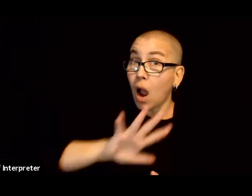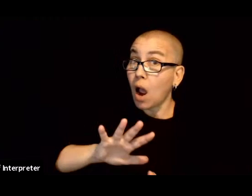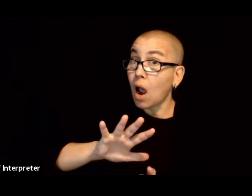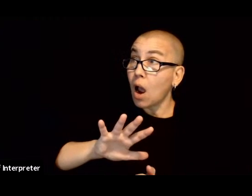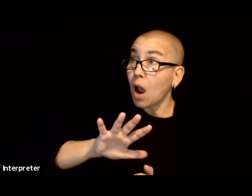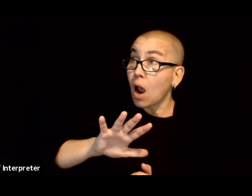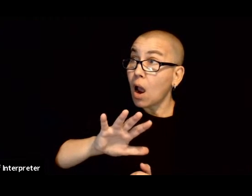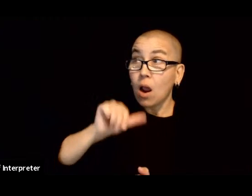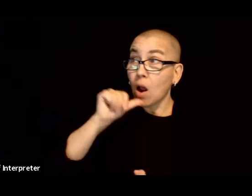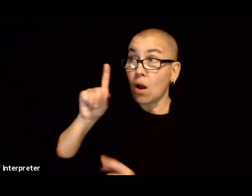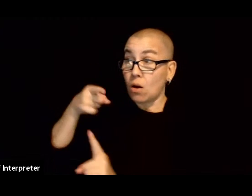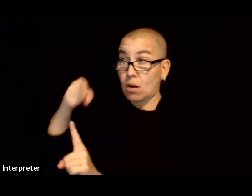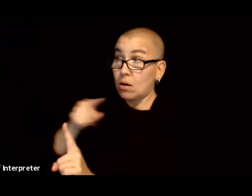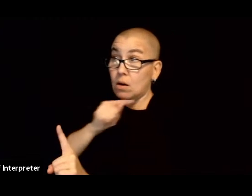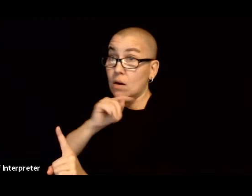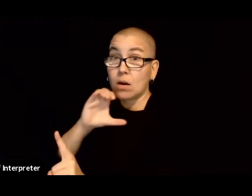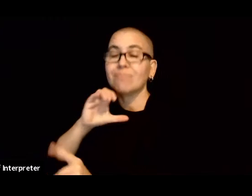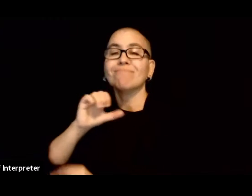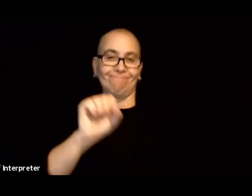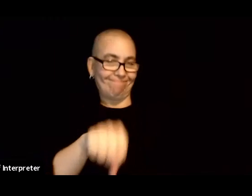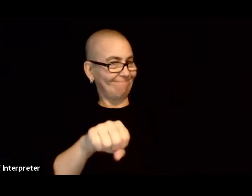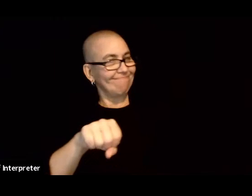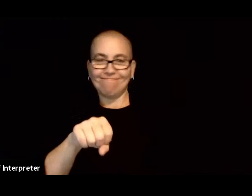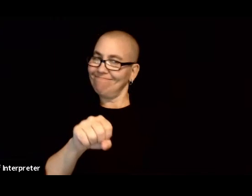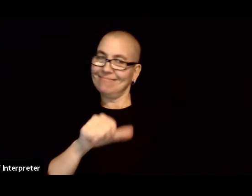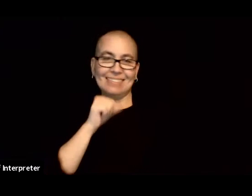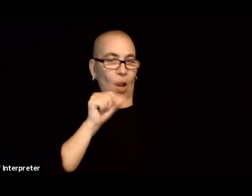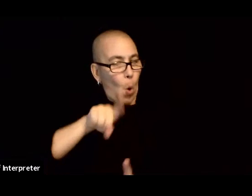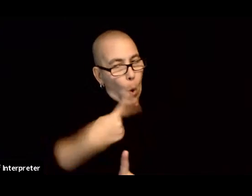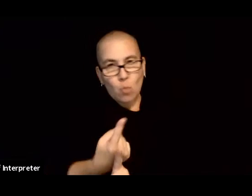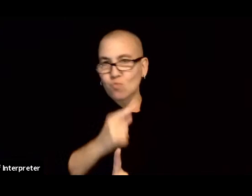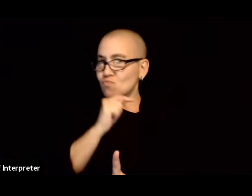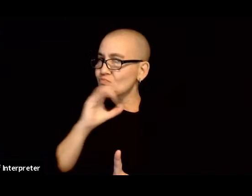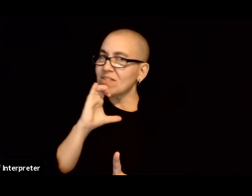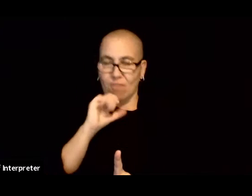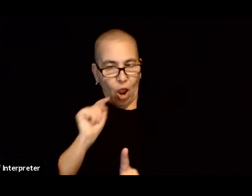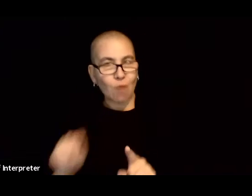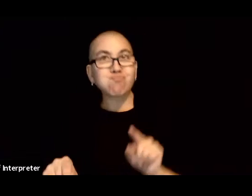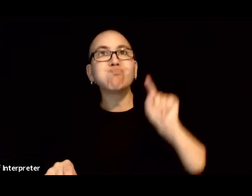Okay. Thank you. Yep.